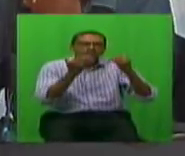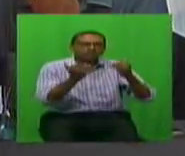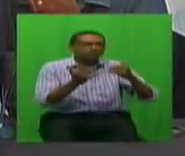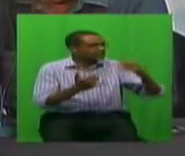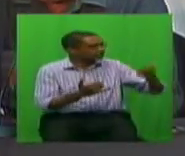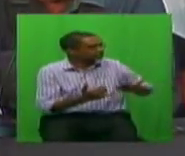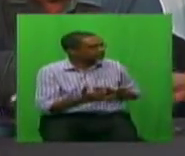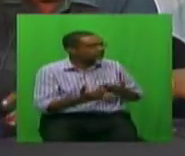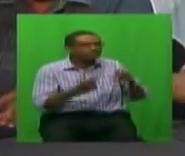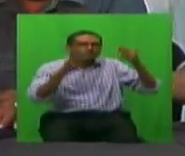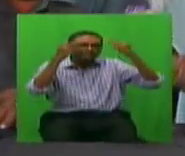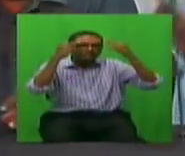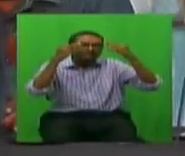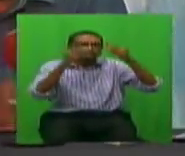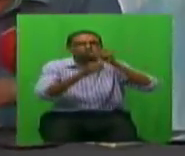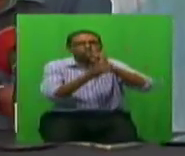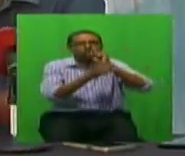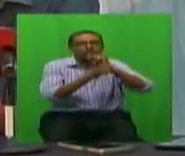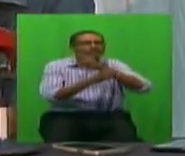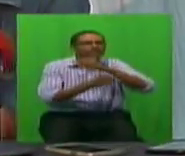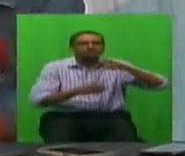Cinnamon.